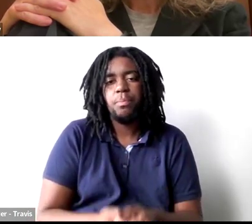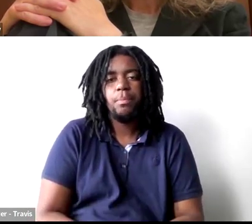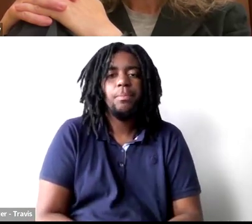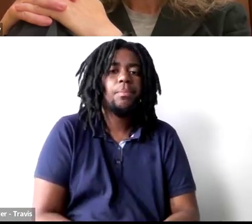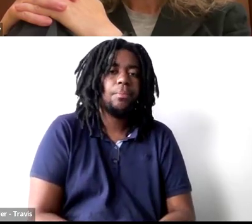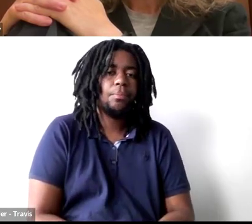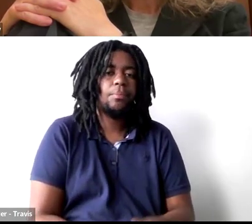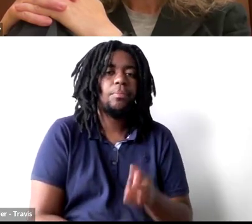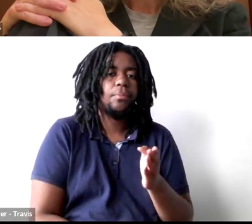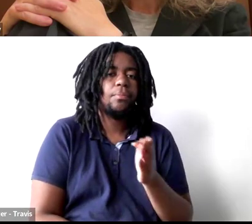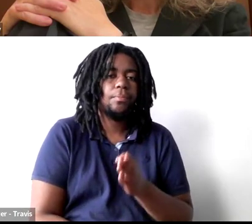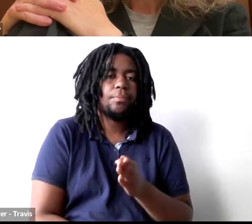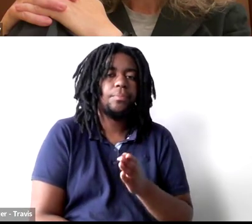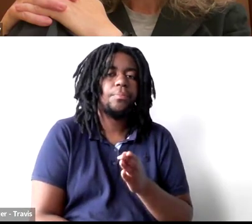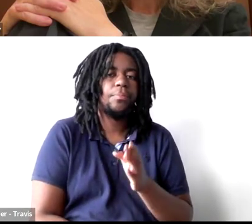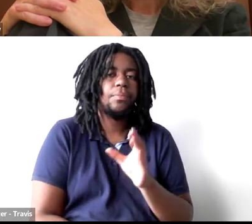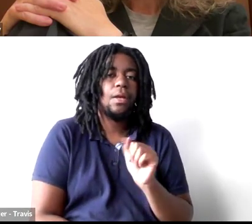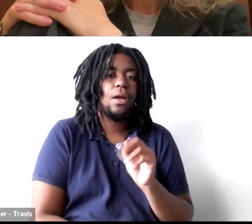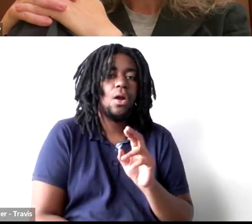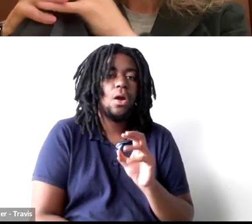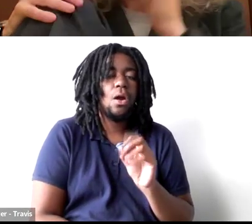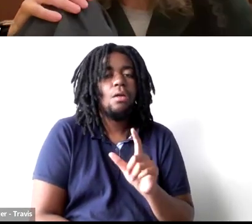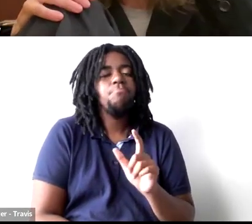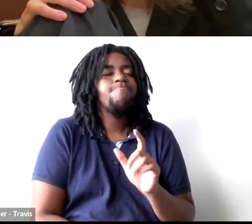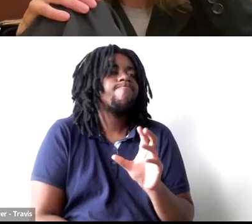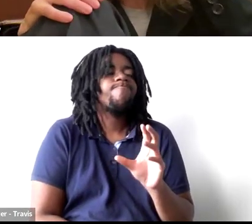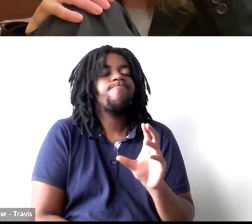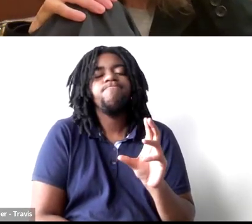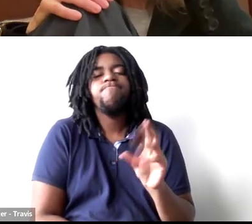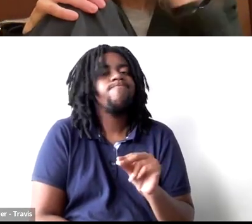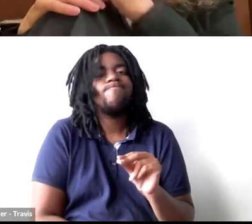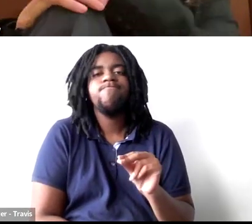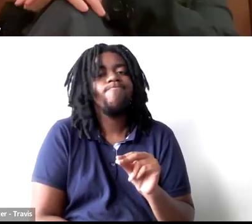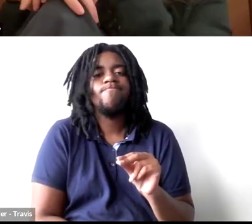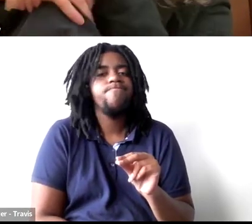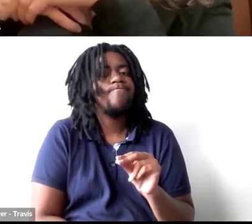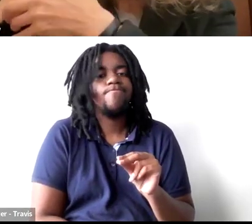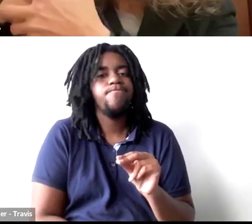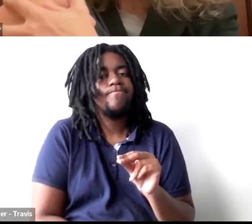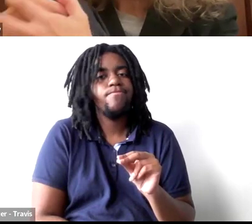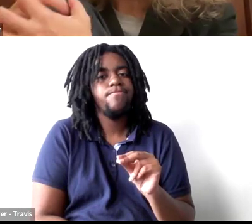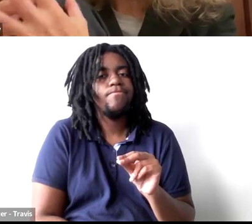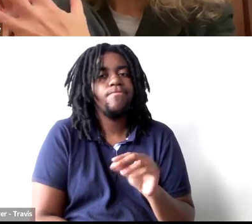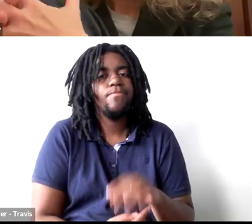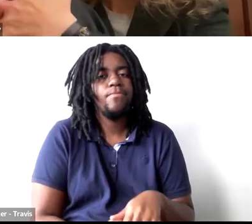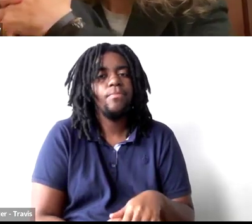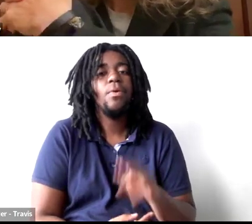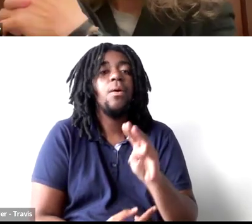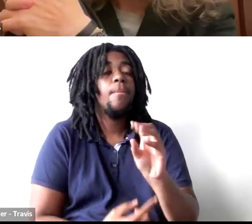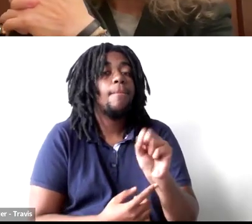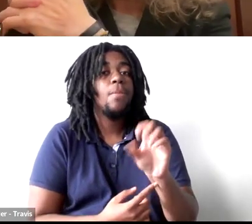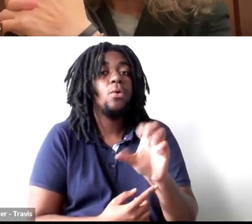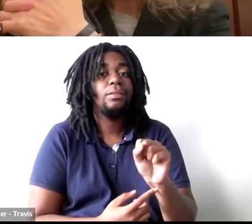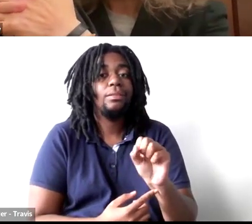No, and I know Gwendolyn in her writings, she mentions that she sort of feels that perhaps Moses' children, his daughter, which she seemed